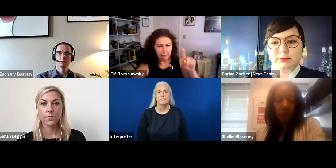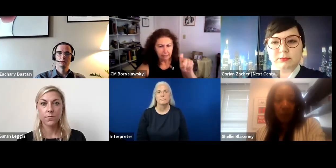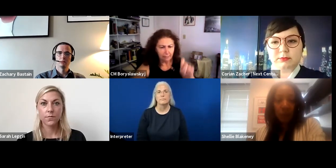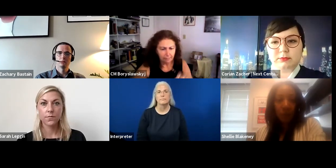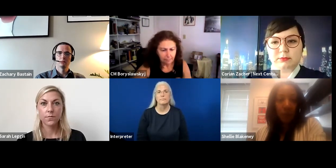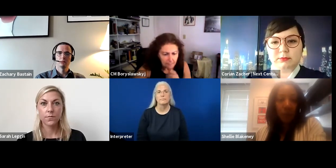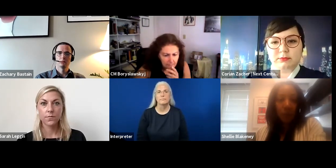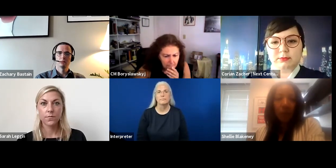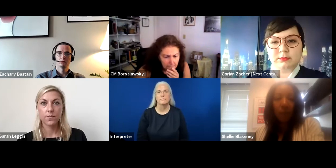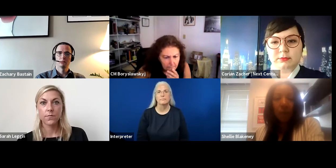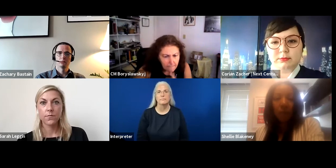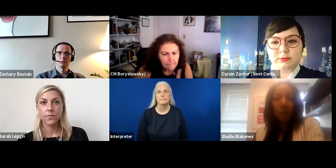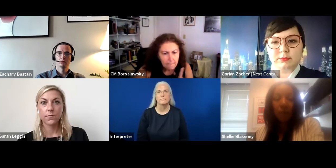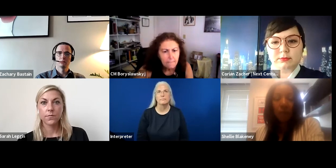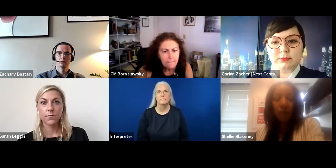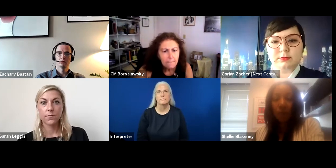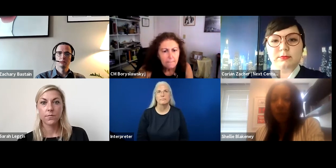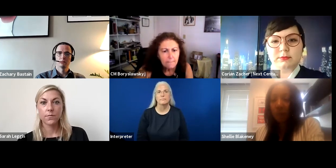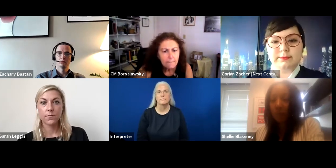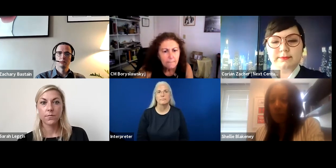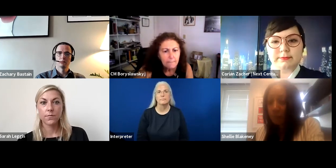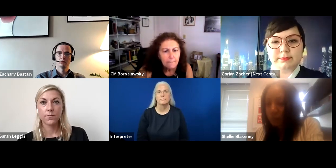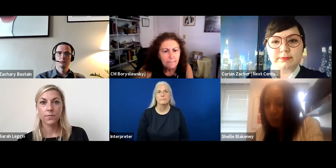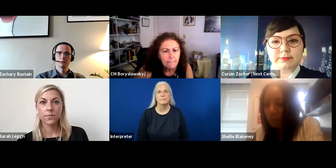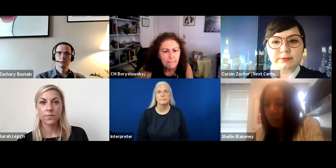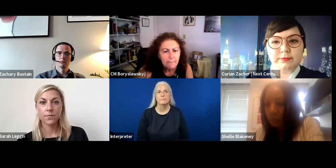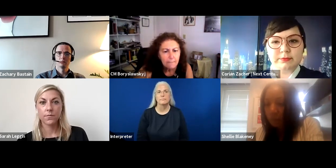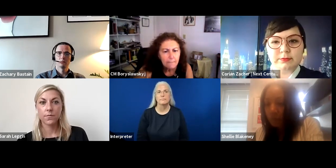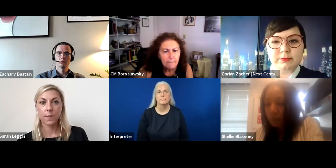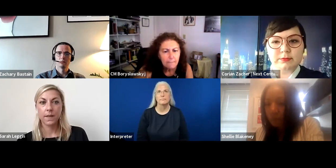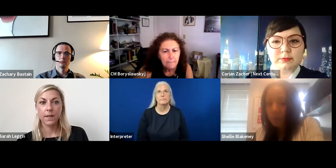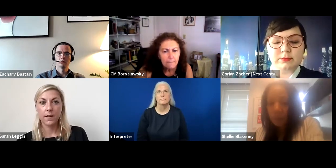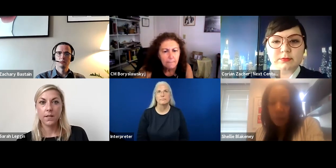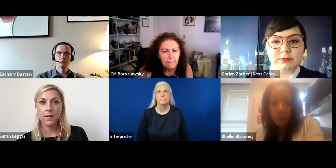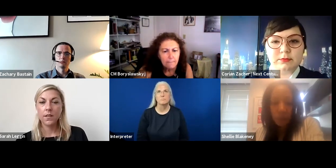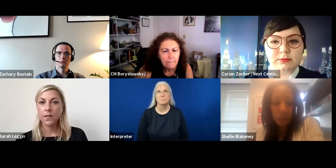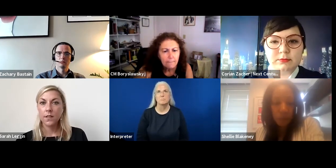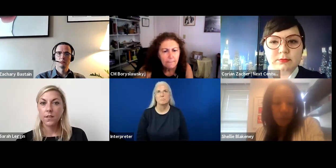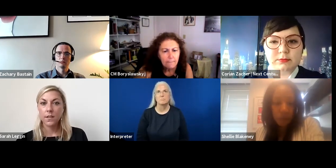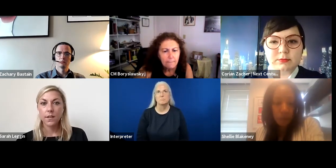Can you guys see the Q&A?